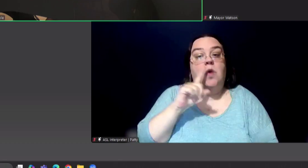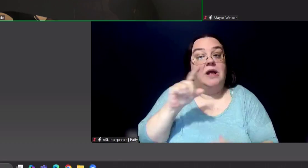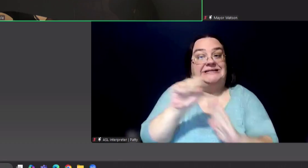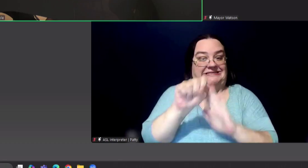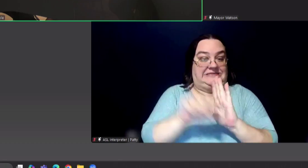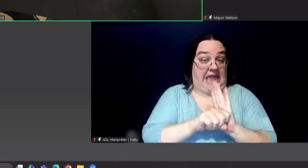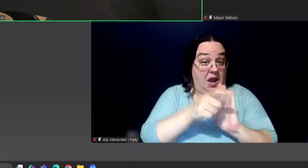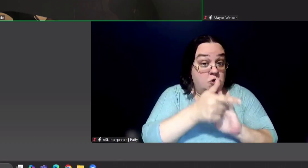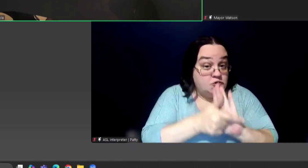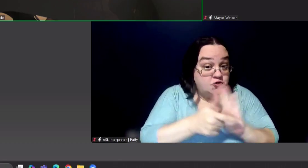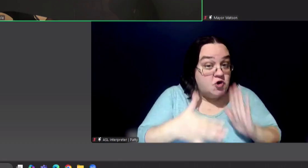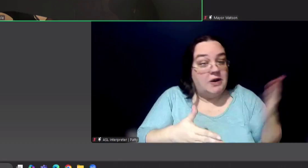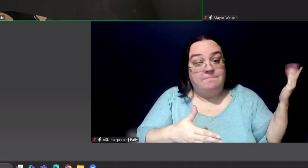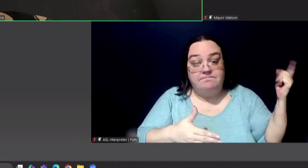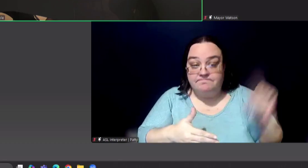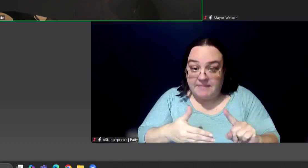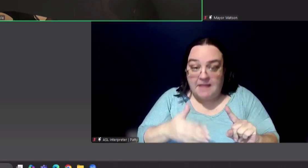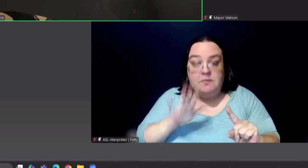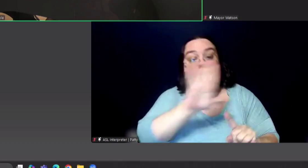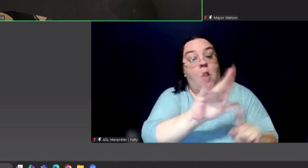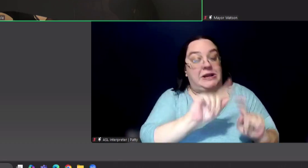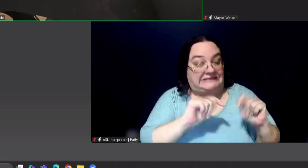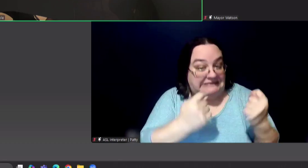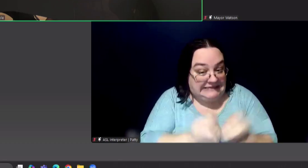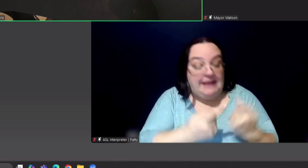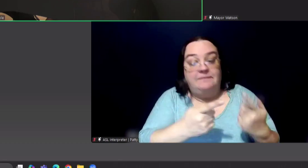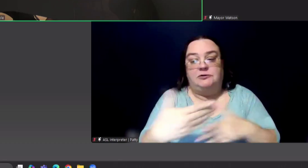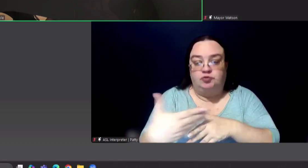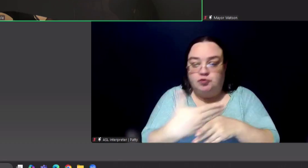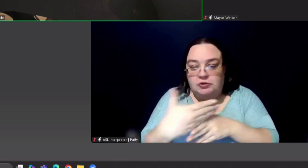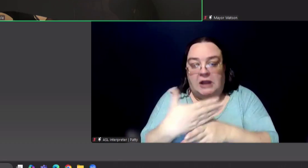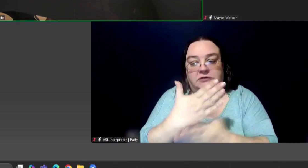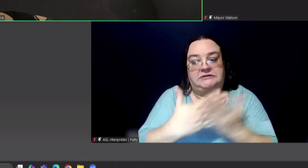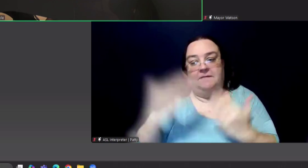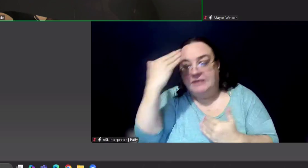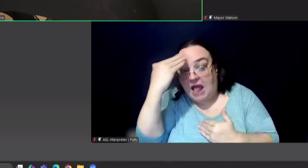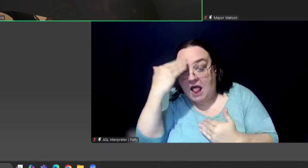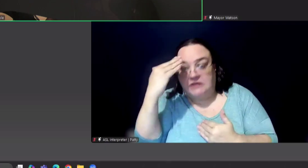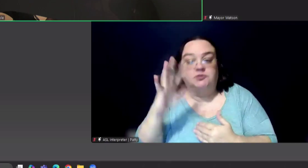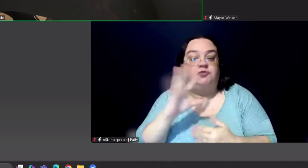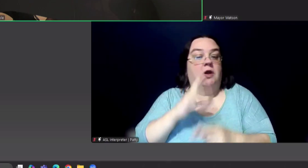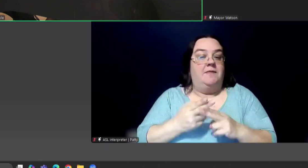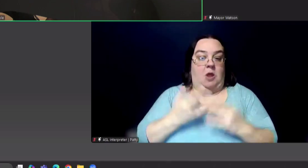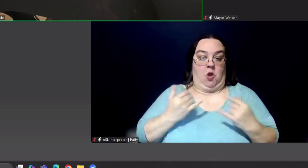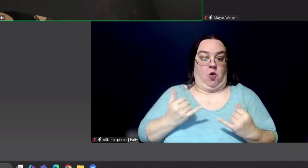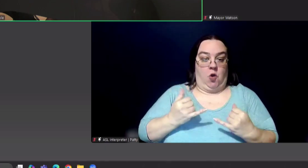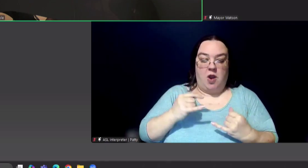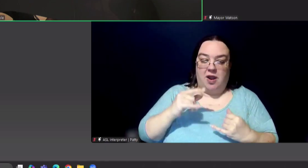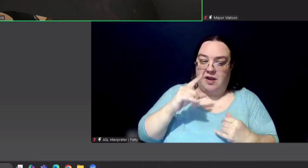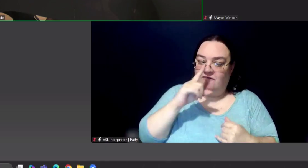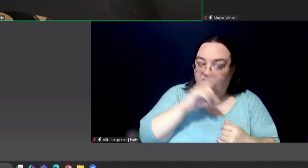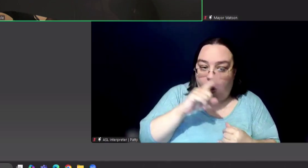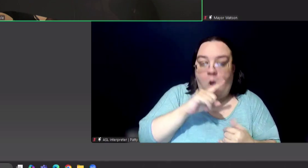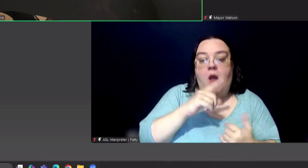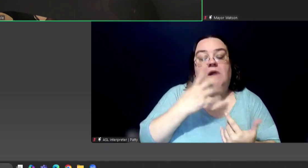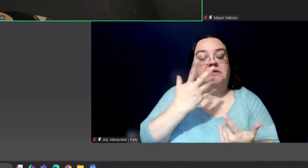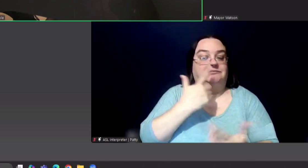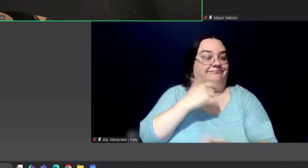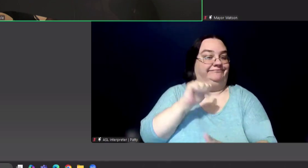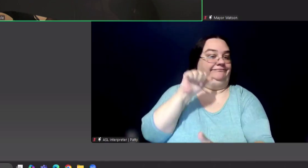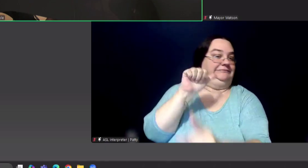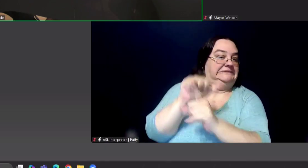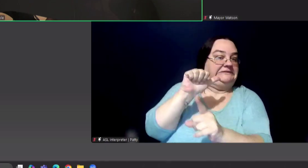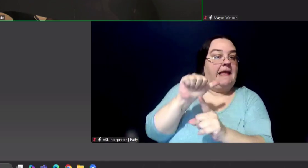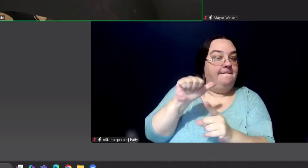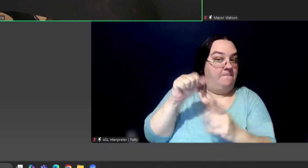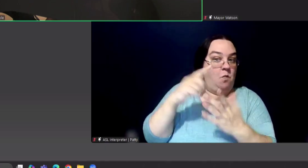team provided some knowledge on the current fraud and scams that are out